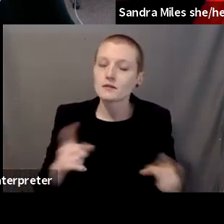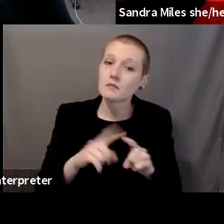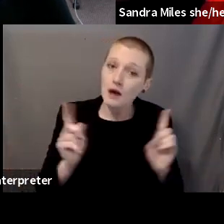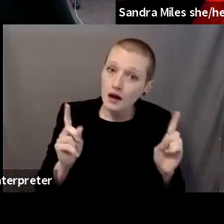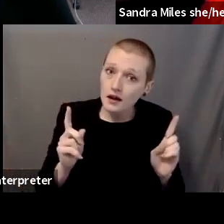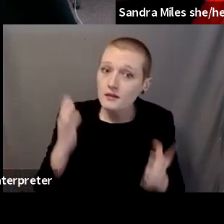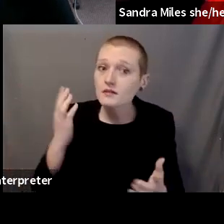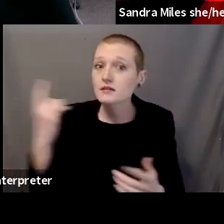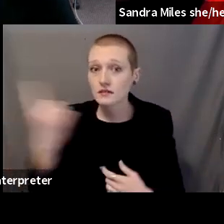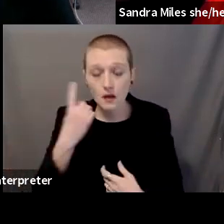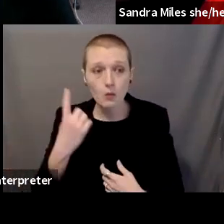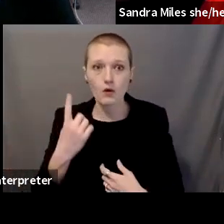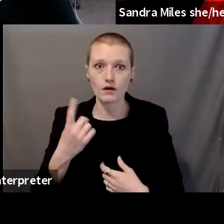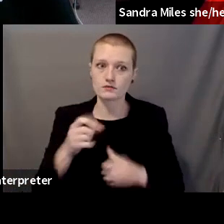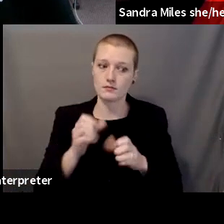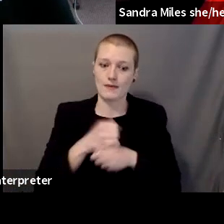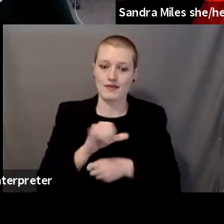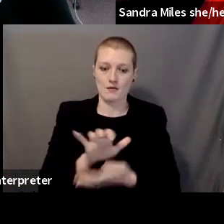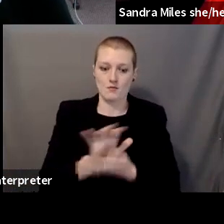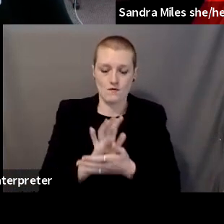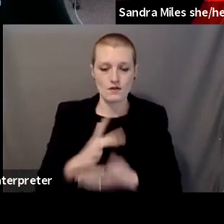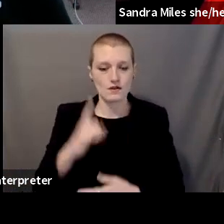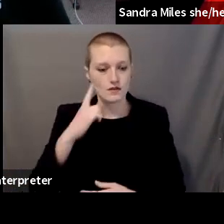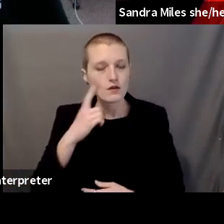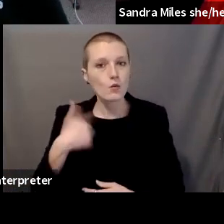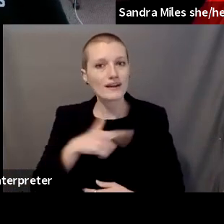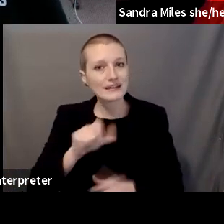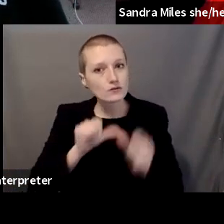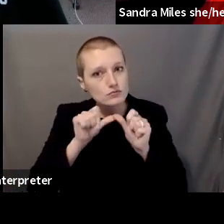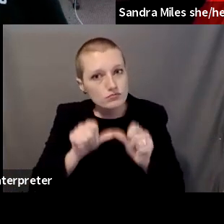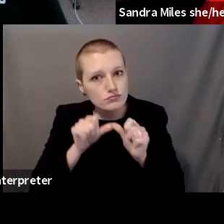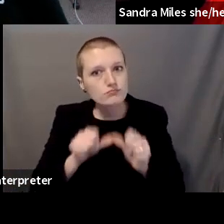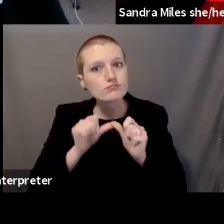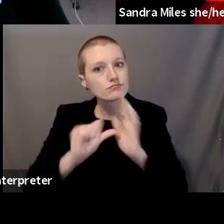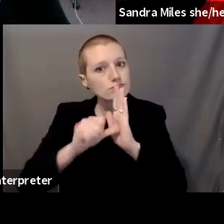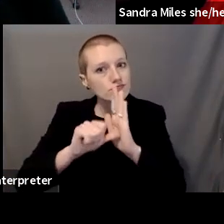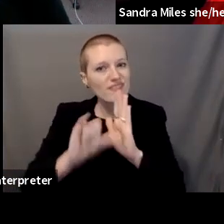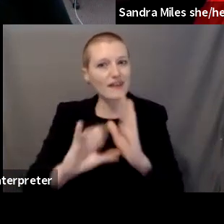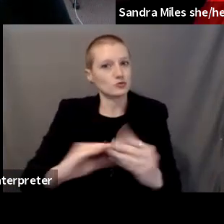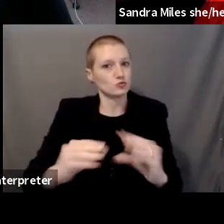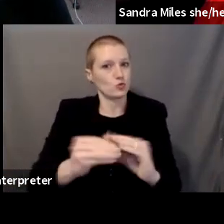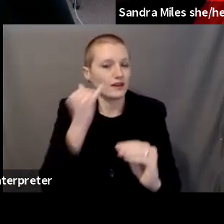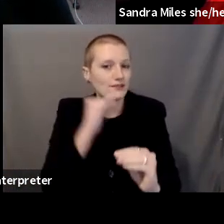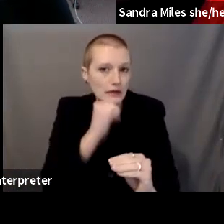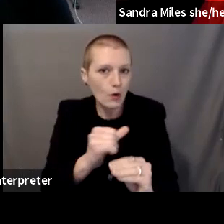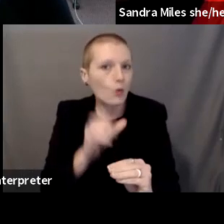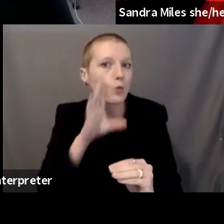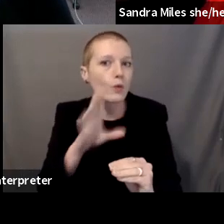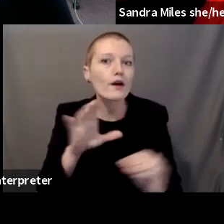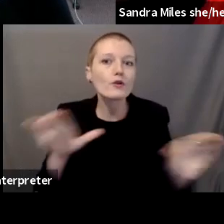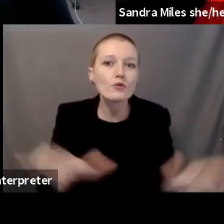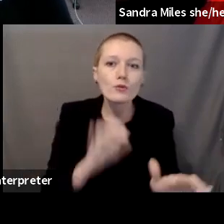story. You know, if we don't tell the story, history is going to repeat itself. And I think with Black history, if we don't keep saying this